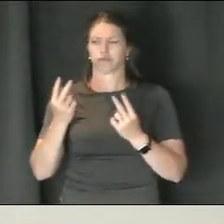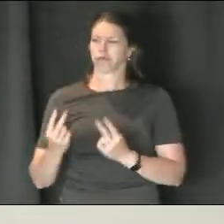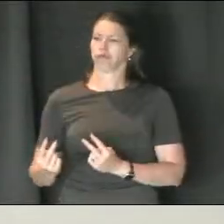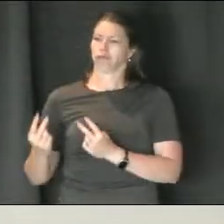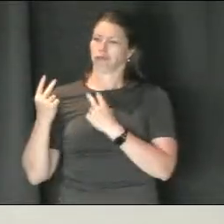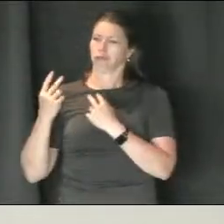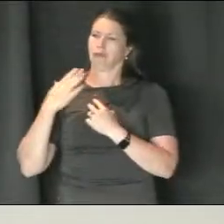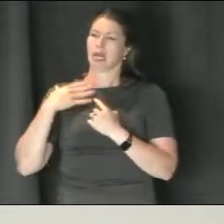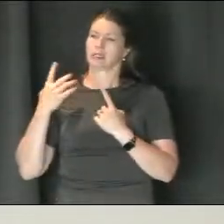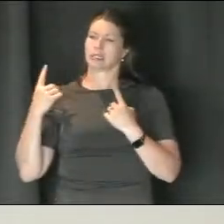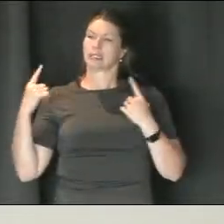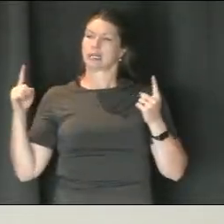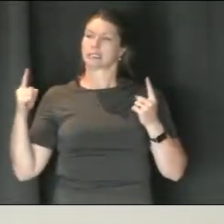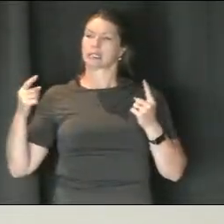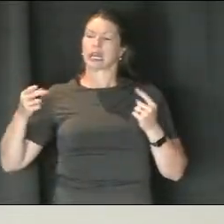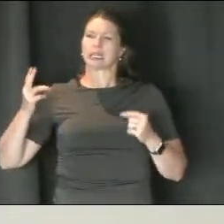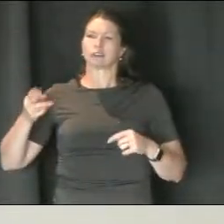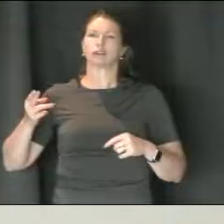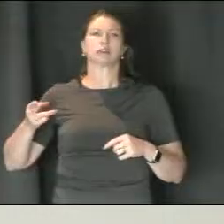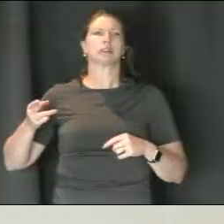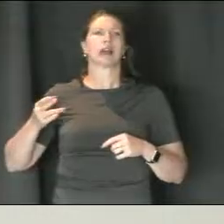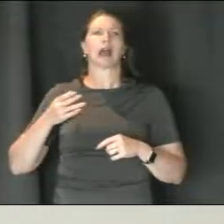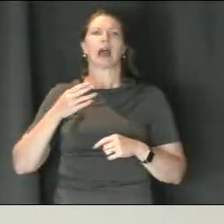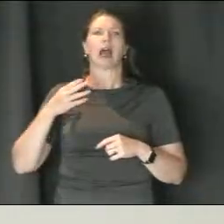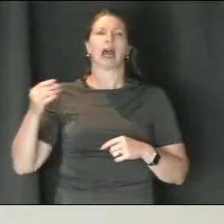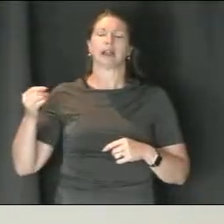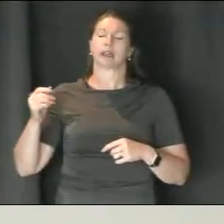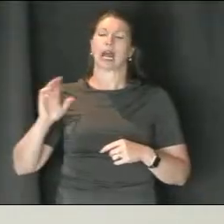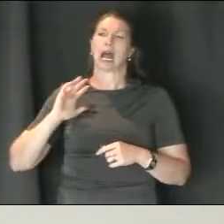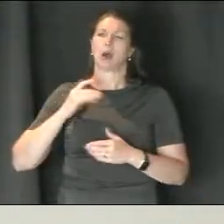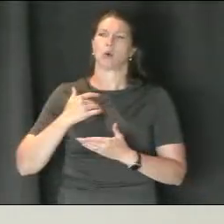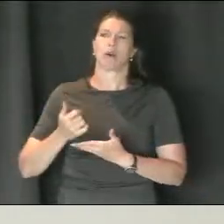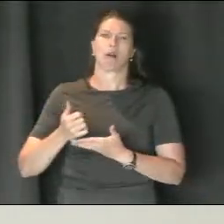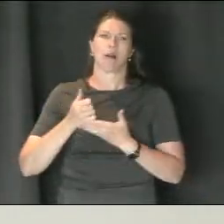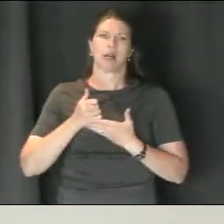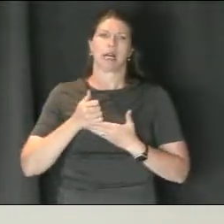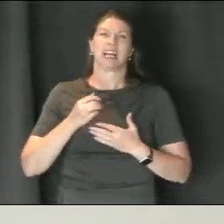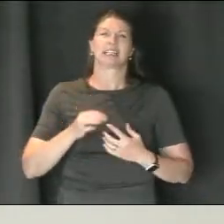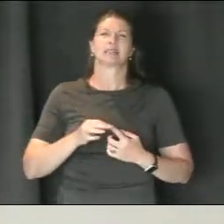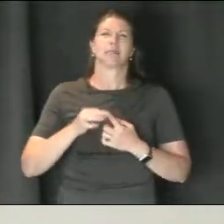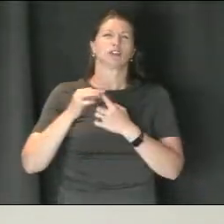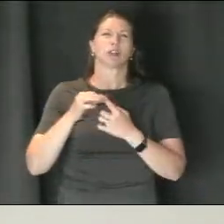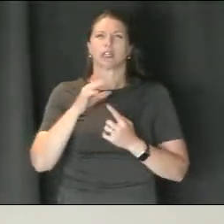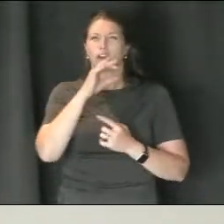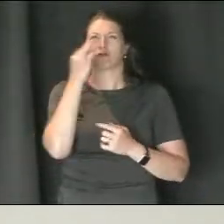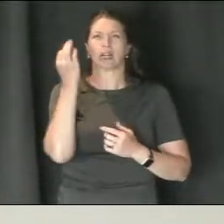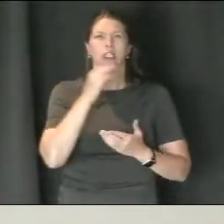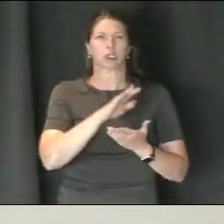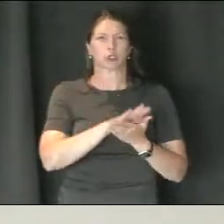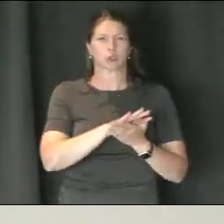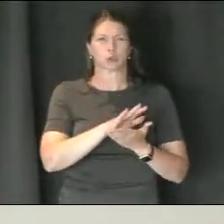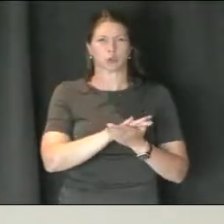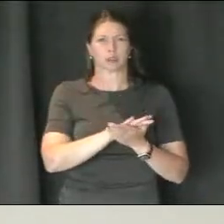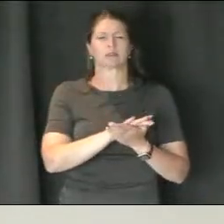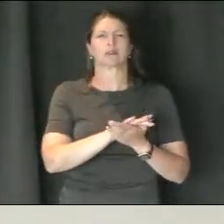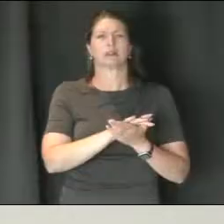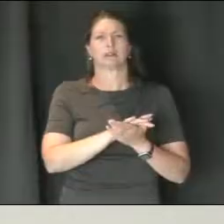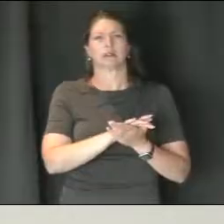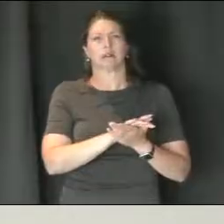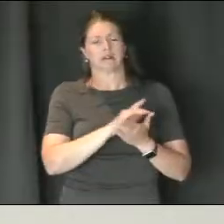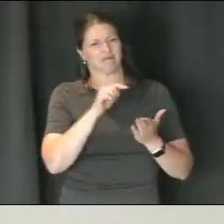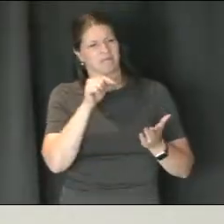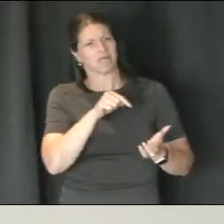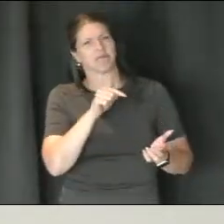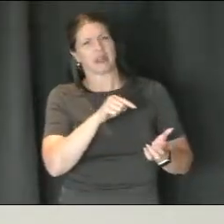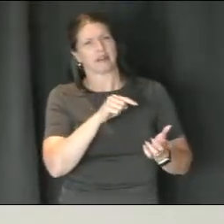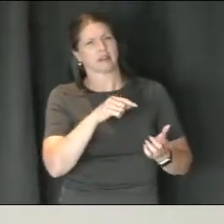the help that we have, and especially the French schools. That's our view for the future.